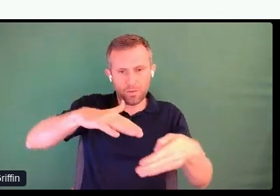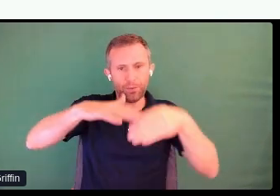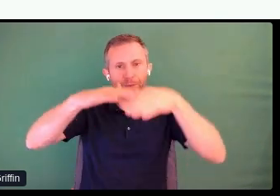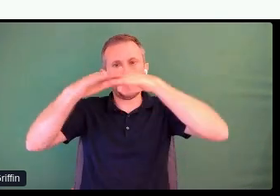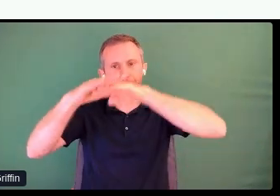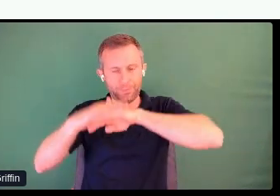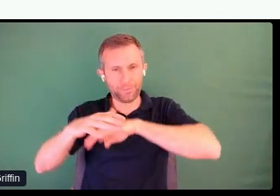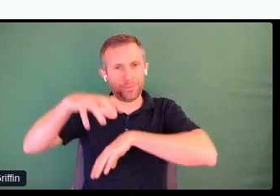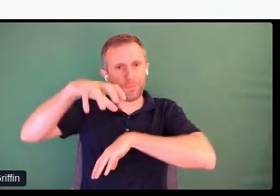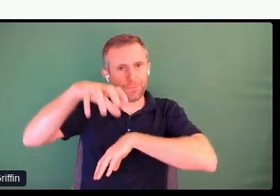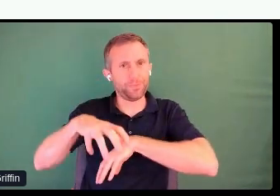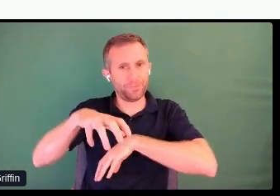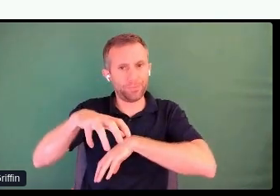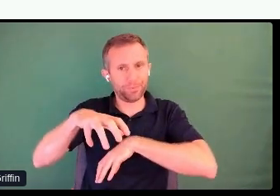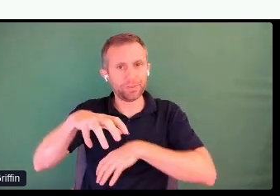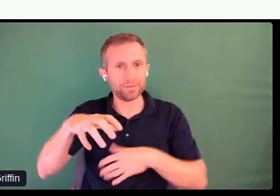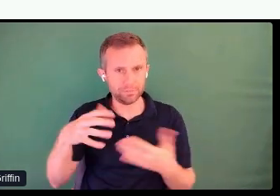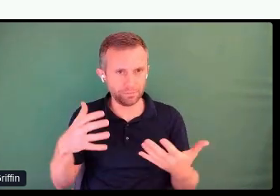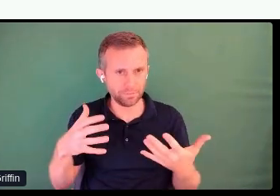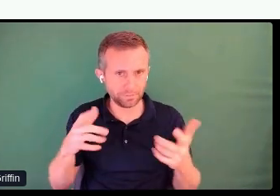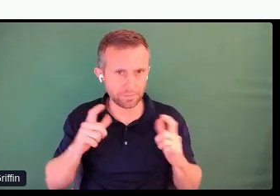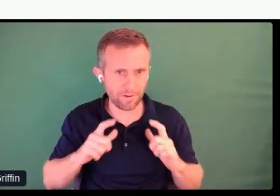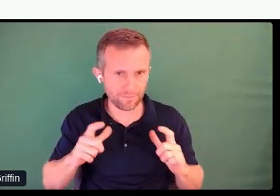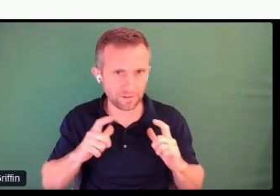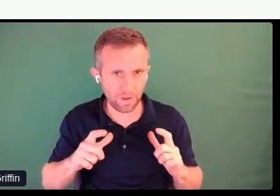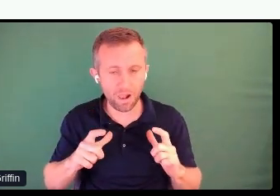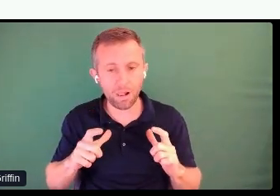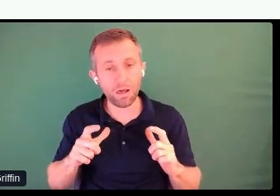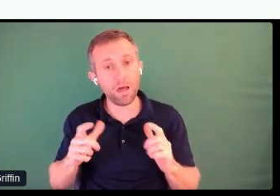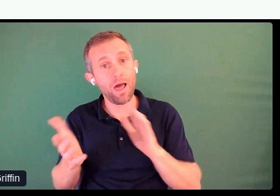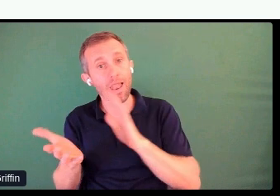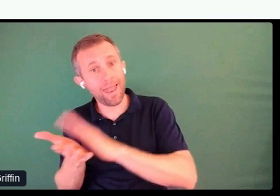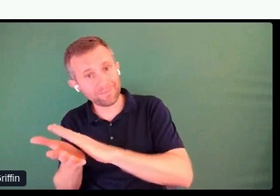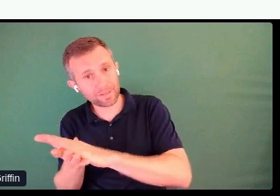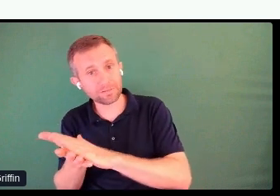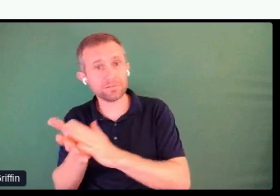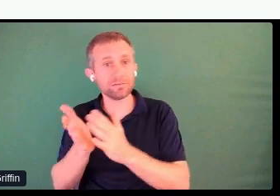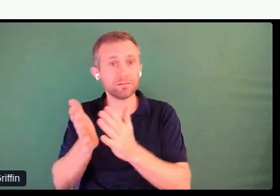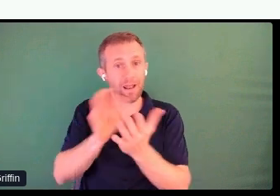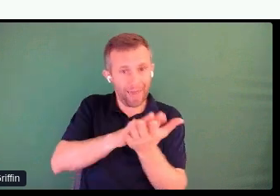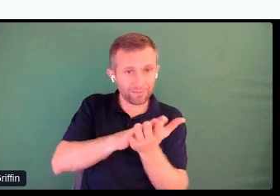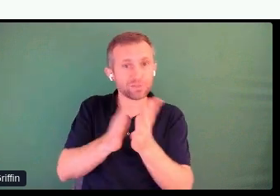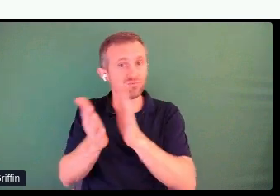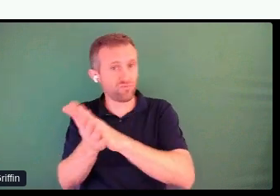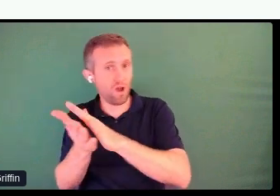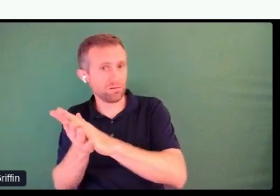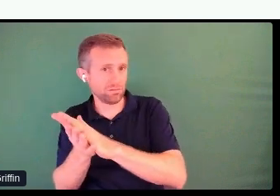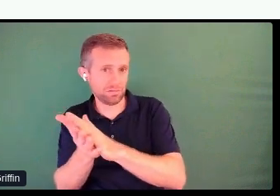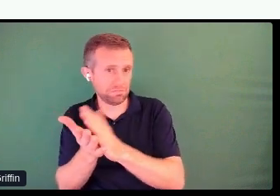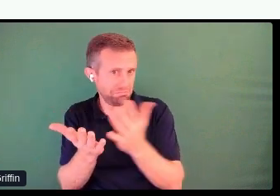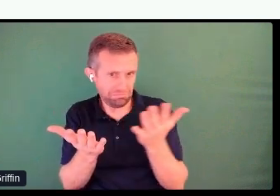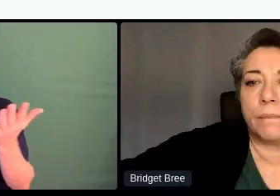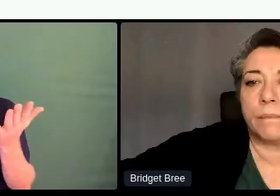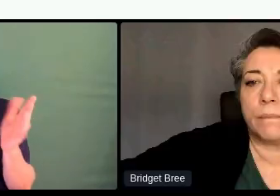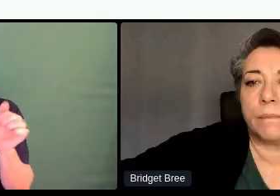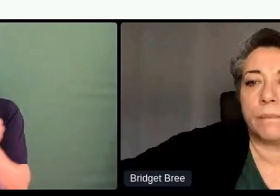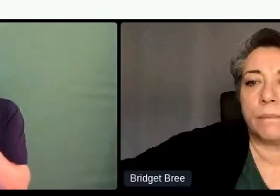support accessory allows you to easily switch sides for left or right-handed use.